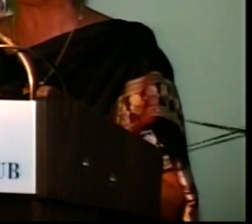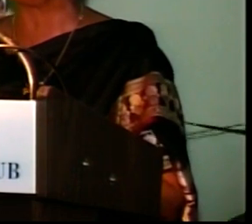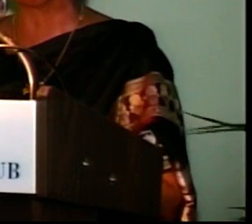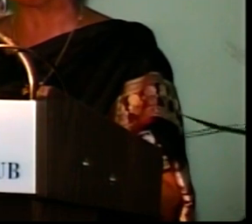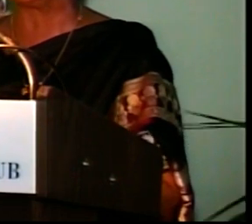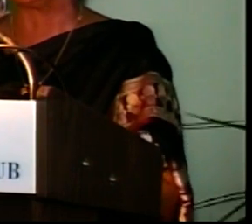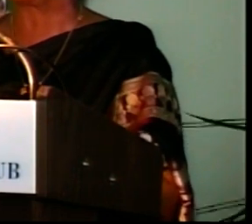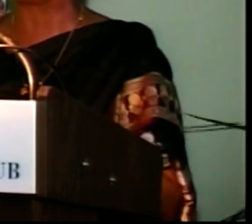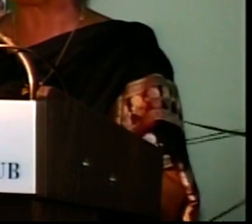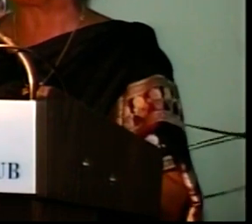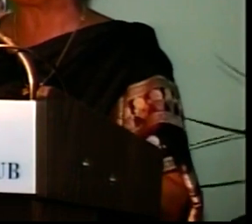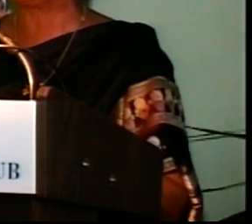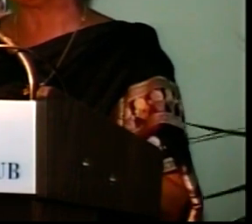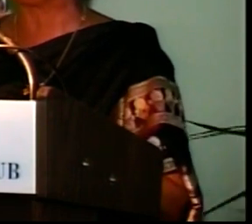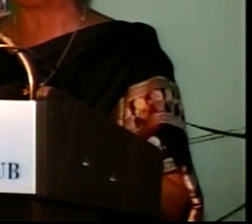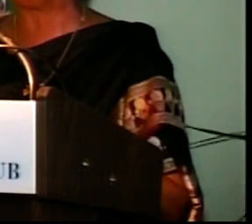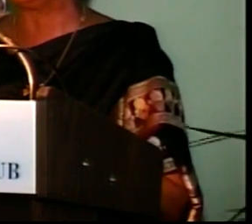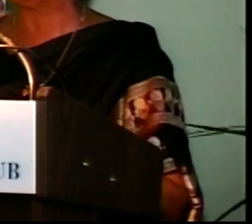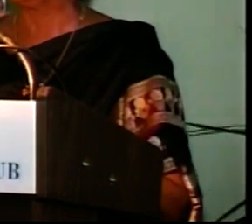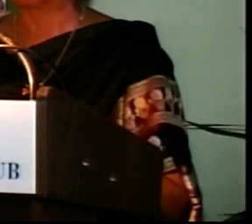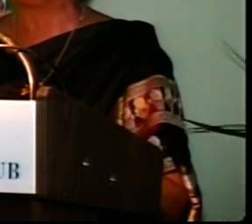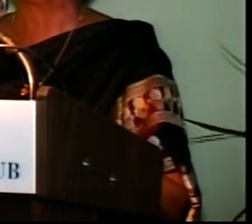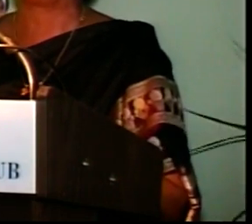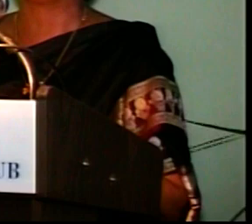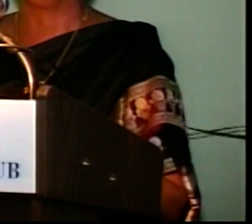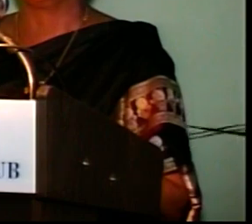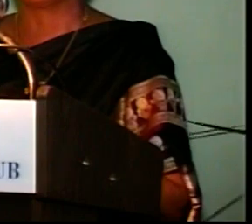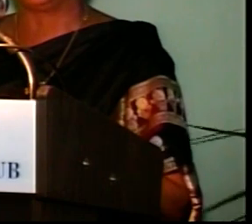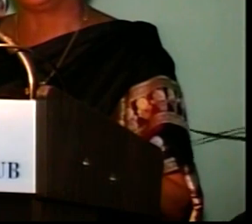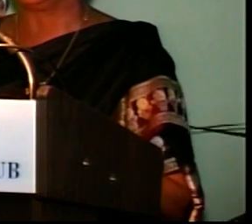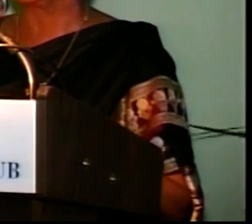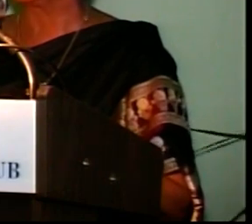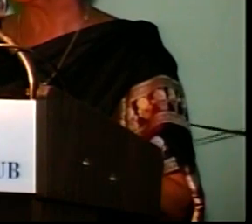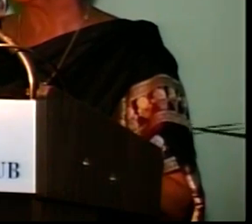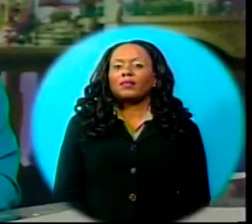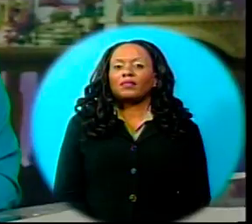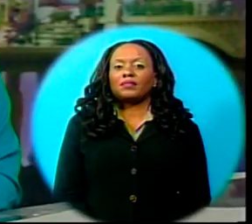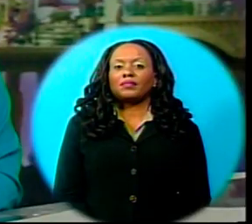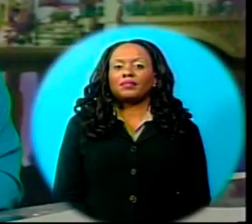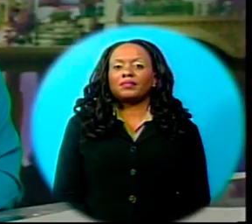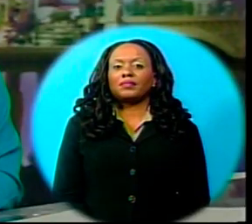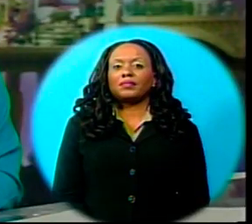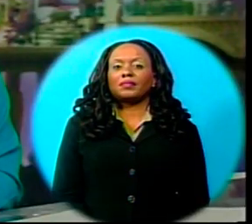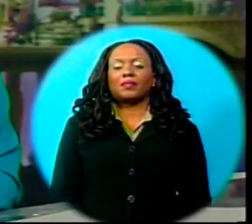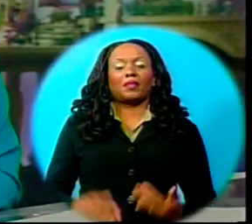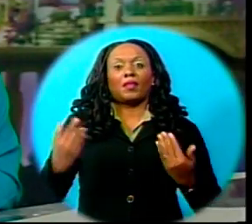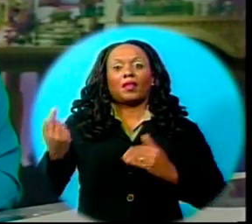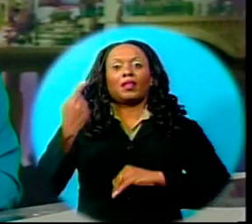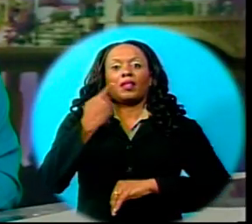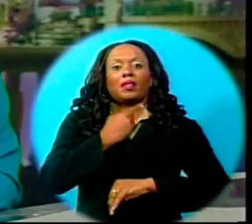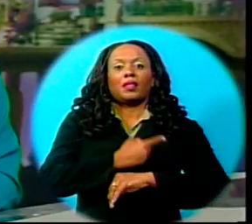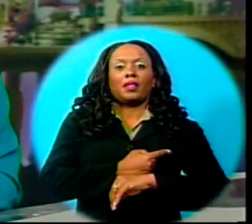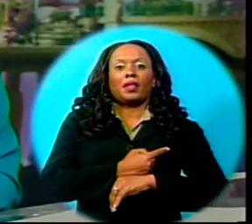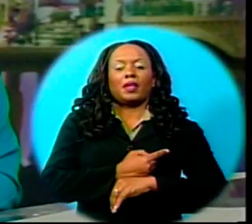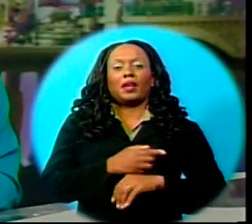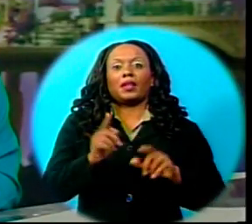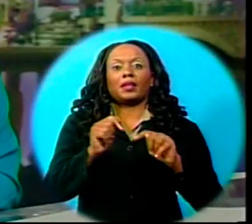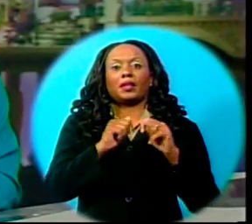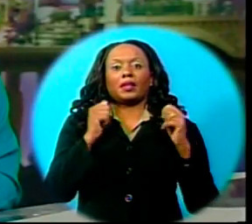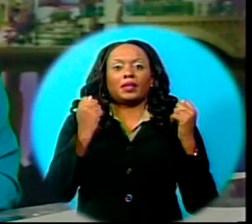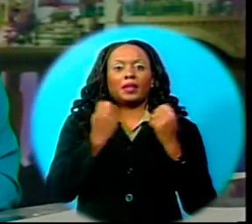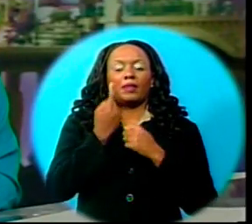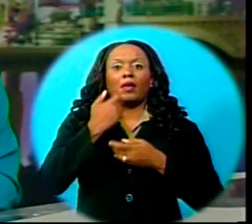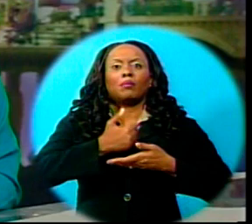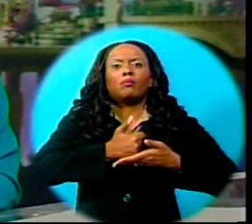it more, like for one more year maybe, but I'm being greedy. Well, Barbados' mass casualty team was pressed